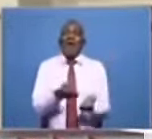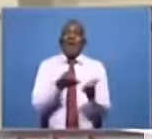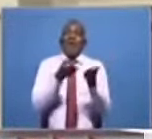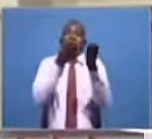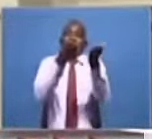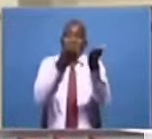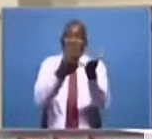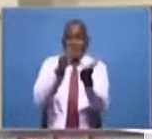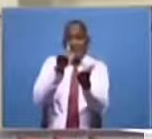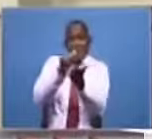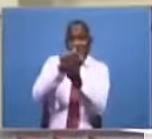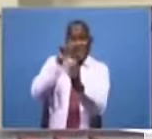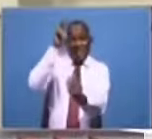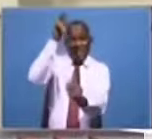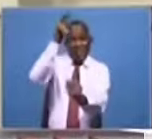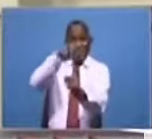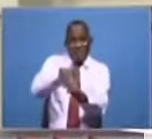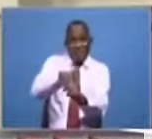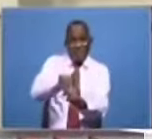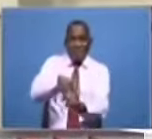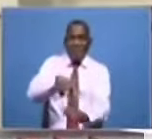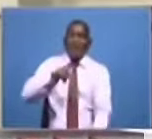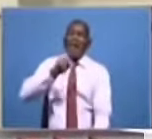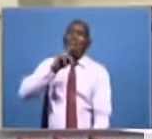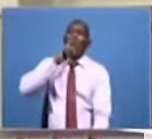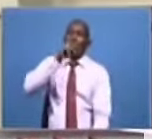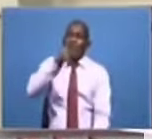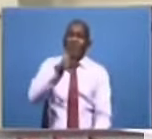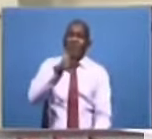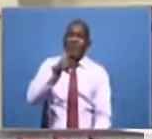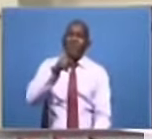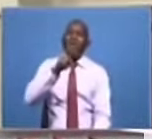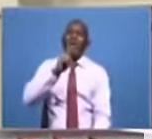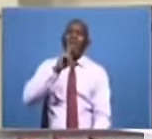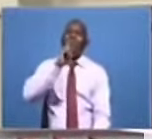this application is completely